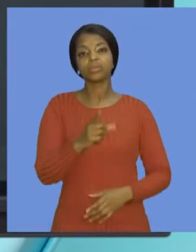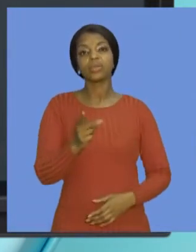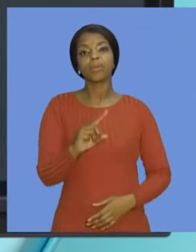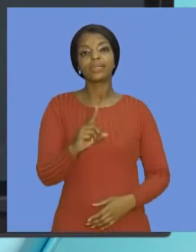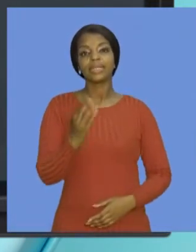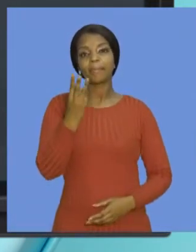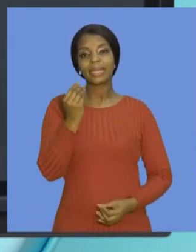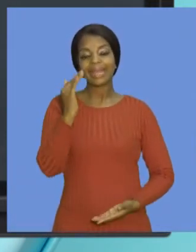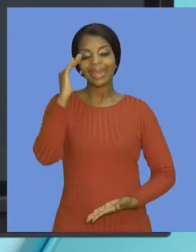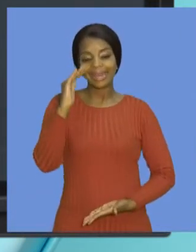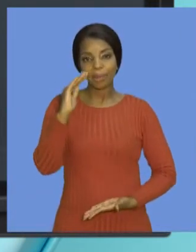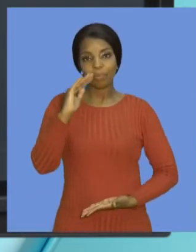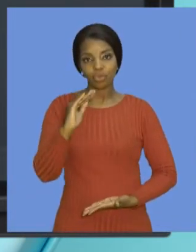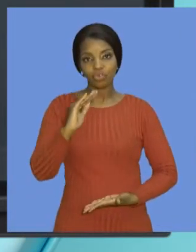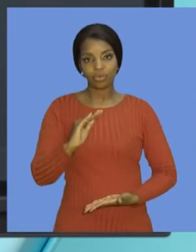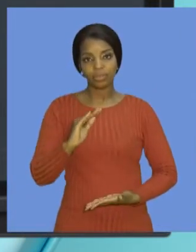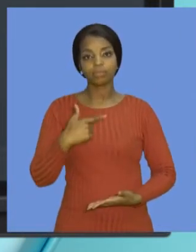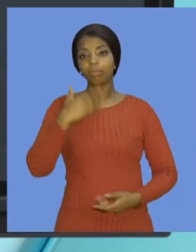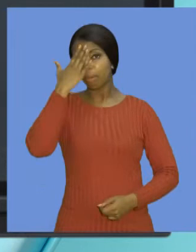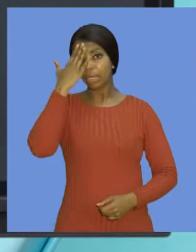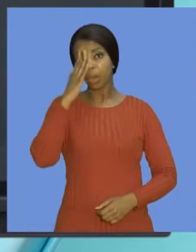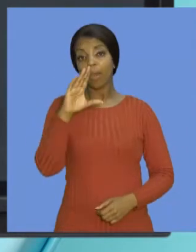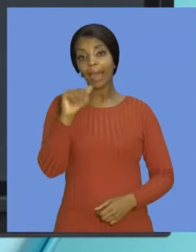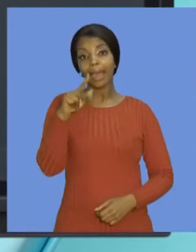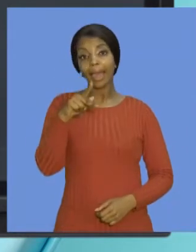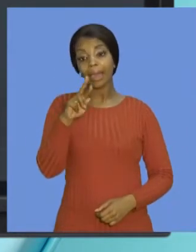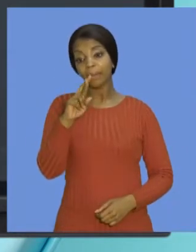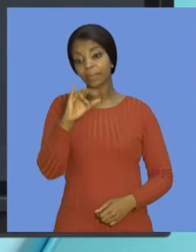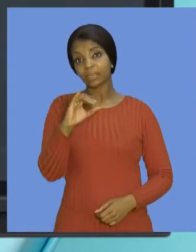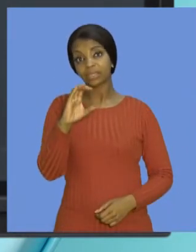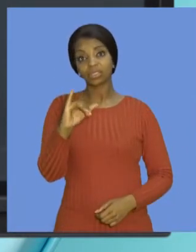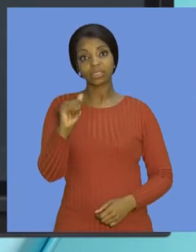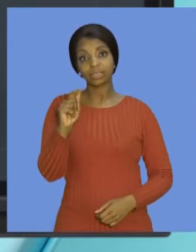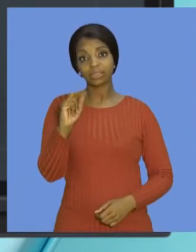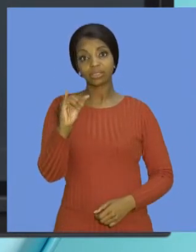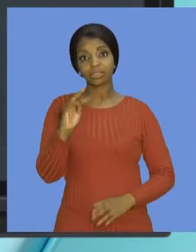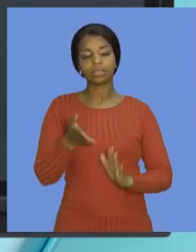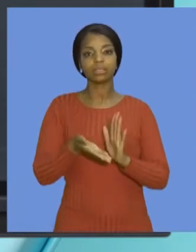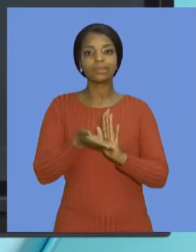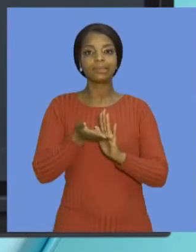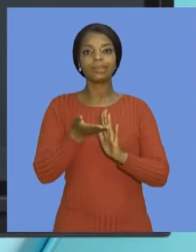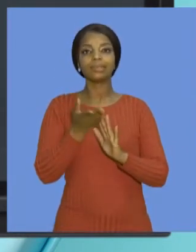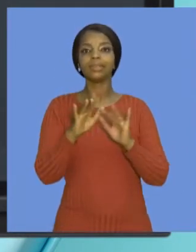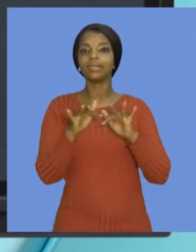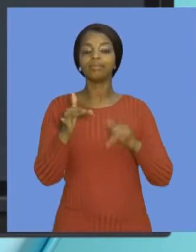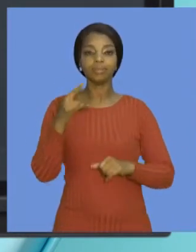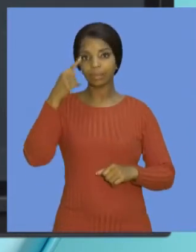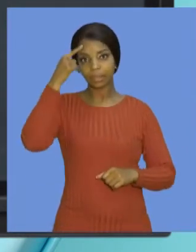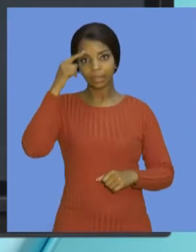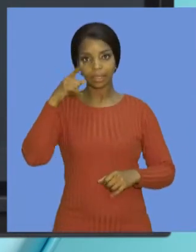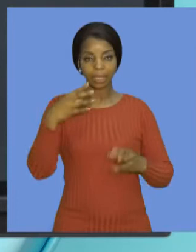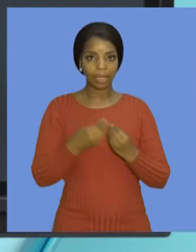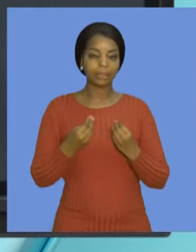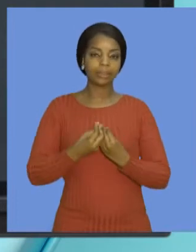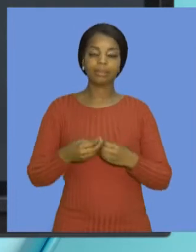the opposite of appreciation. I know appreciation, you're thinking it's us clapping hands and giving someone Thanksgiving or something because